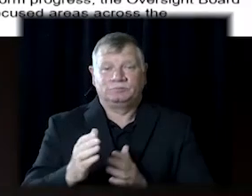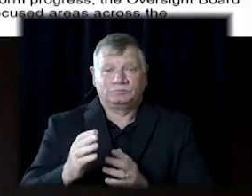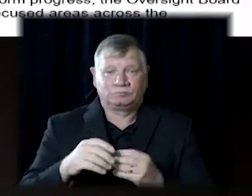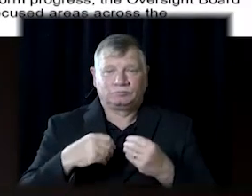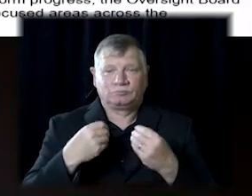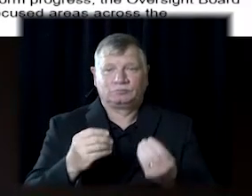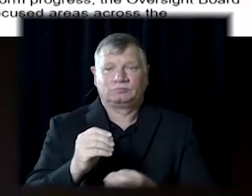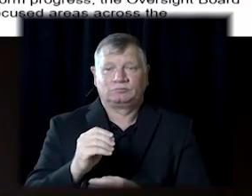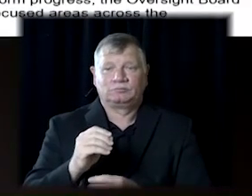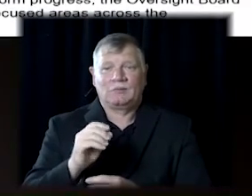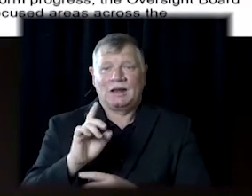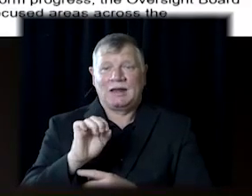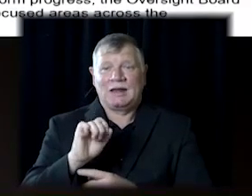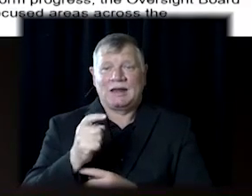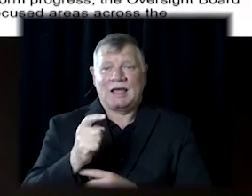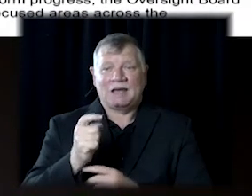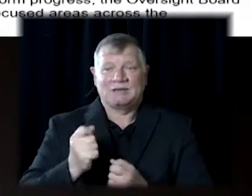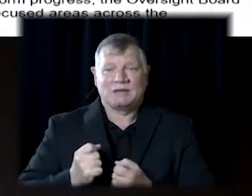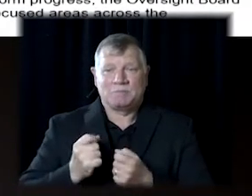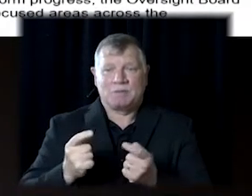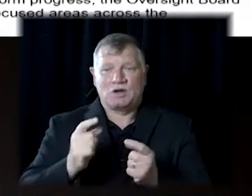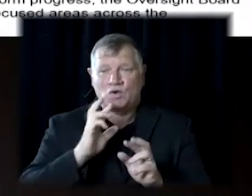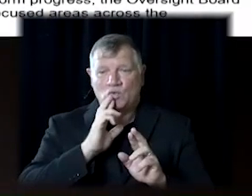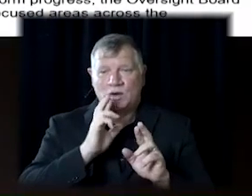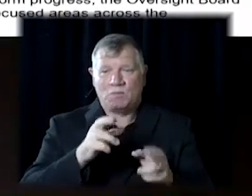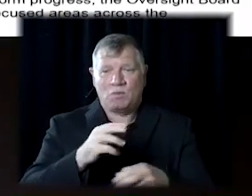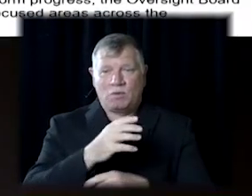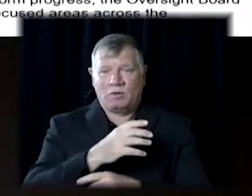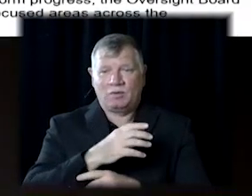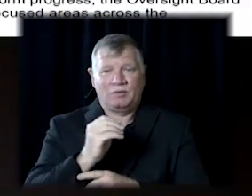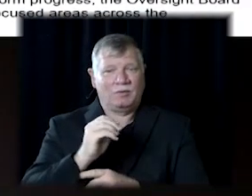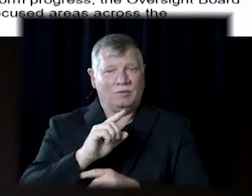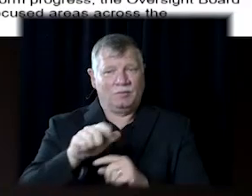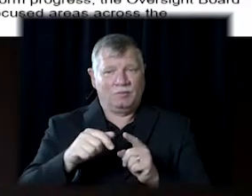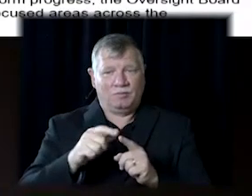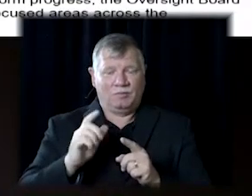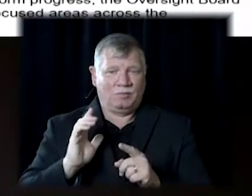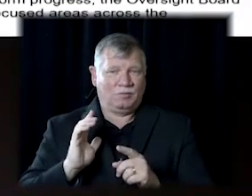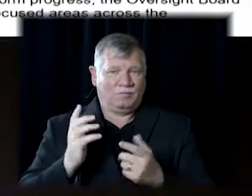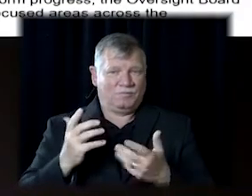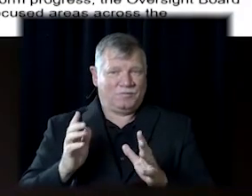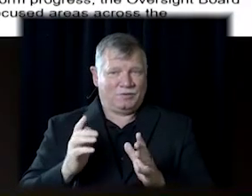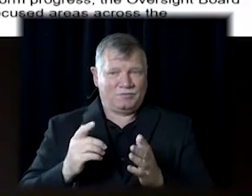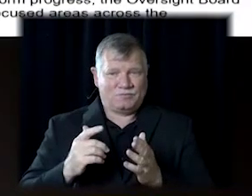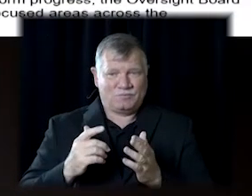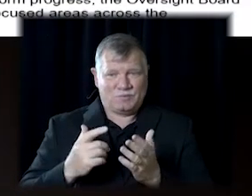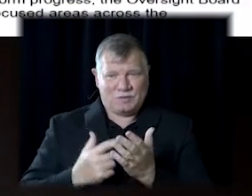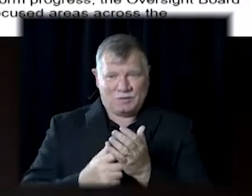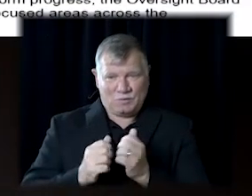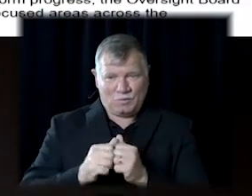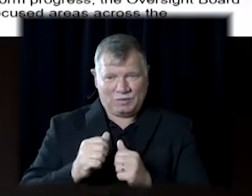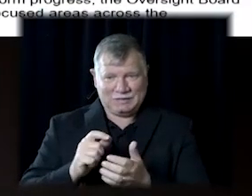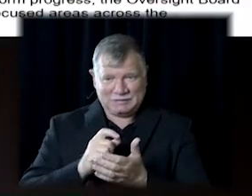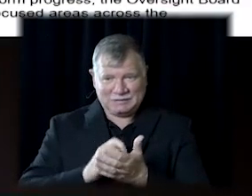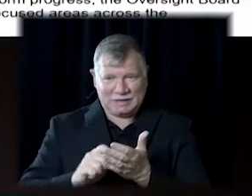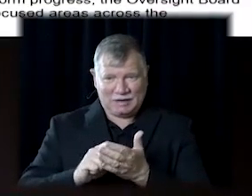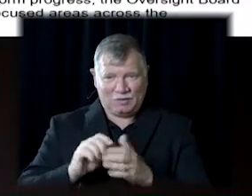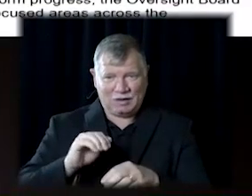of a comprehensive tax expenditure report, which we've already worked with the Secretary on, and it's in